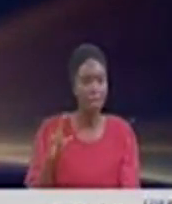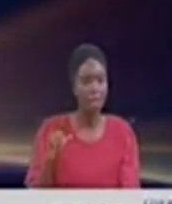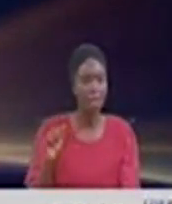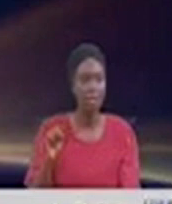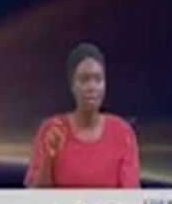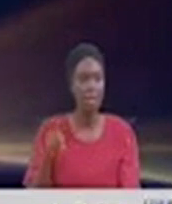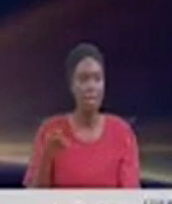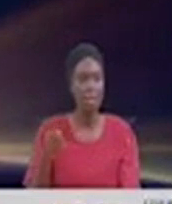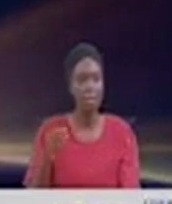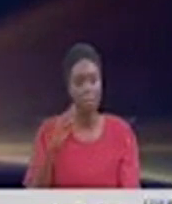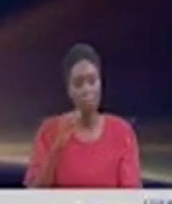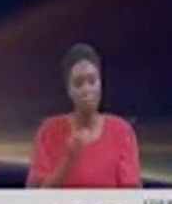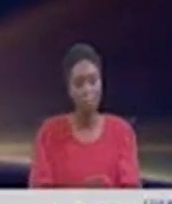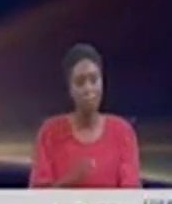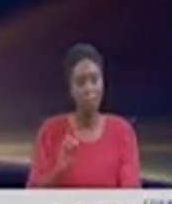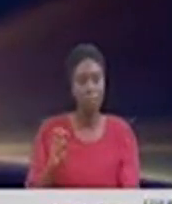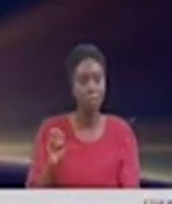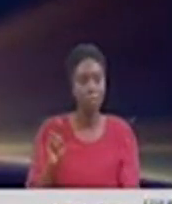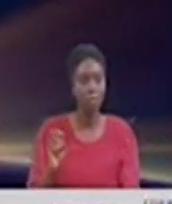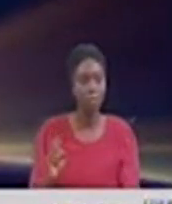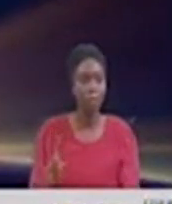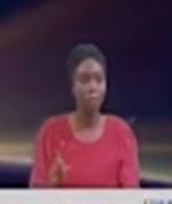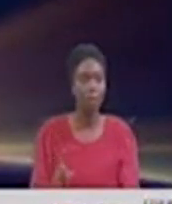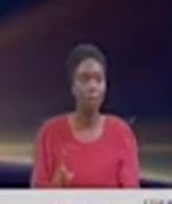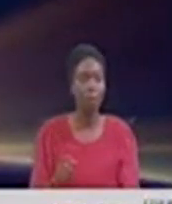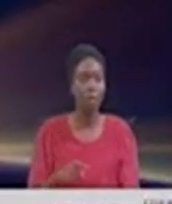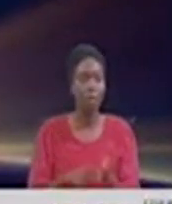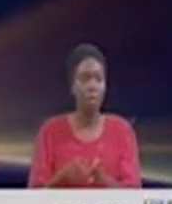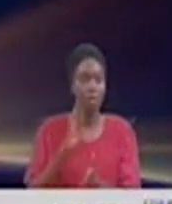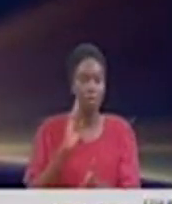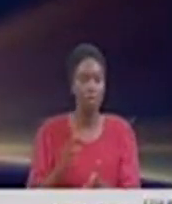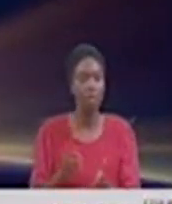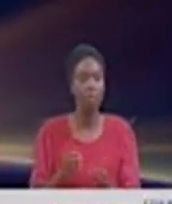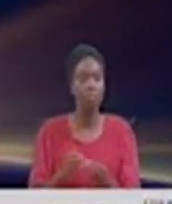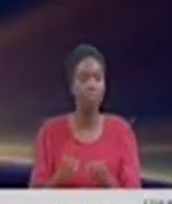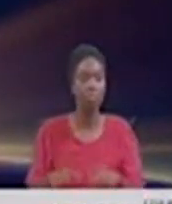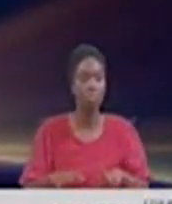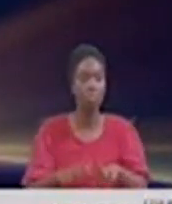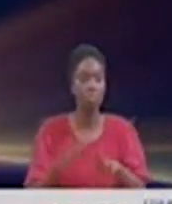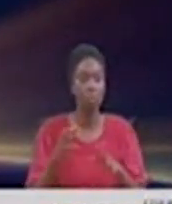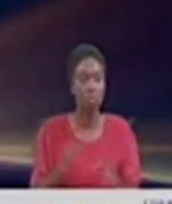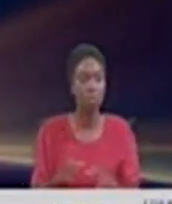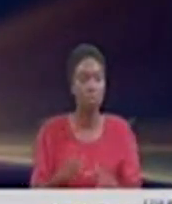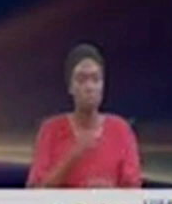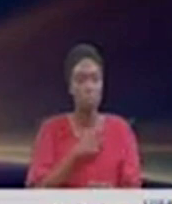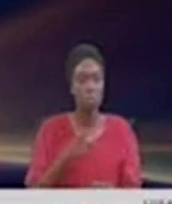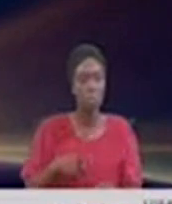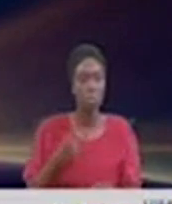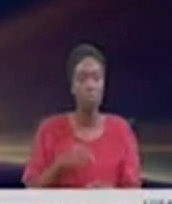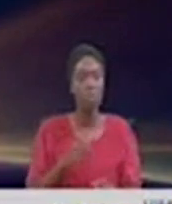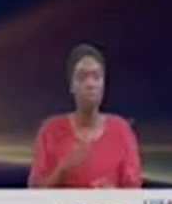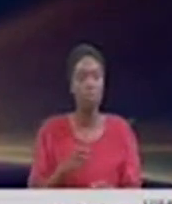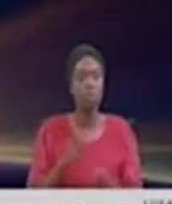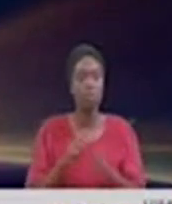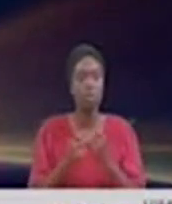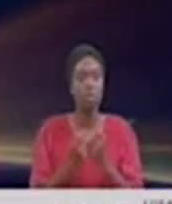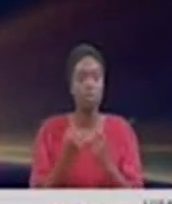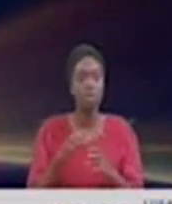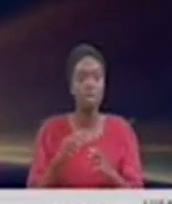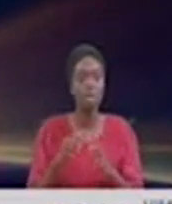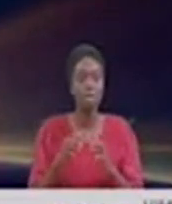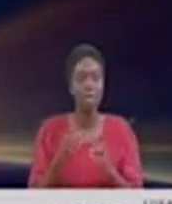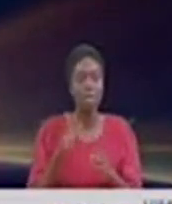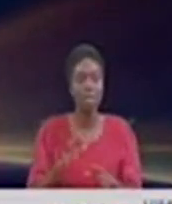the son of Enan. These were the renowned of the congregation, princes of the tribes of their fathers, heads